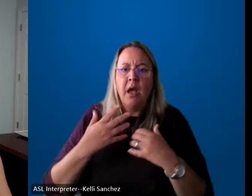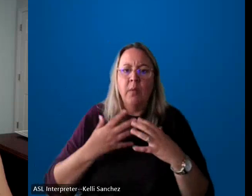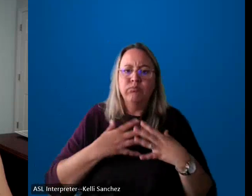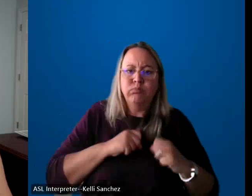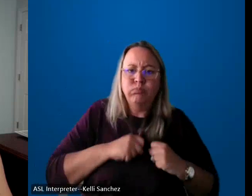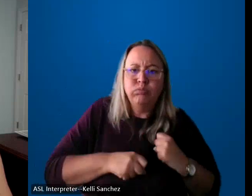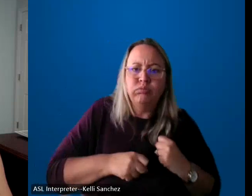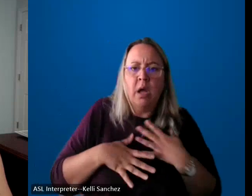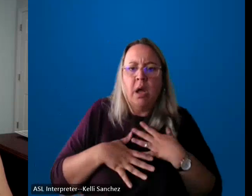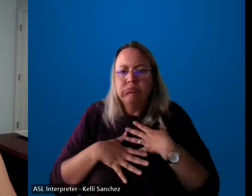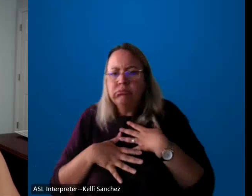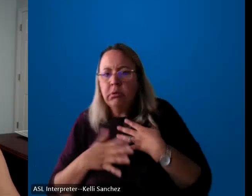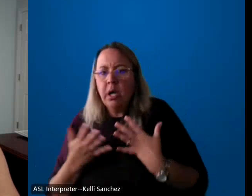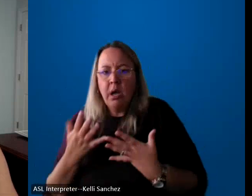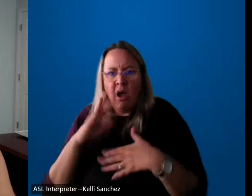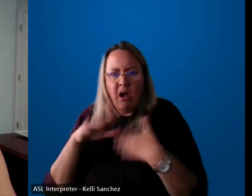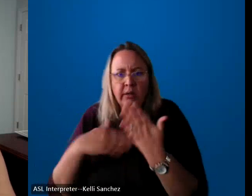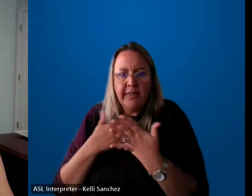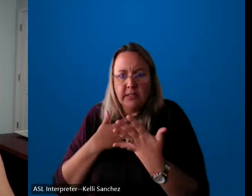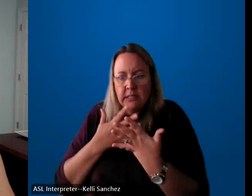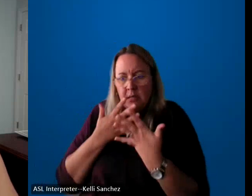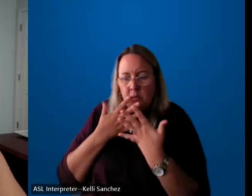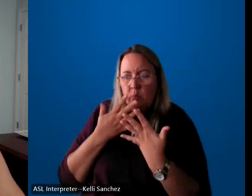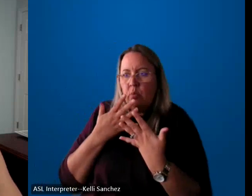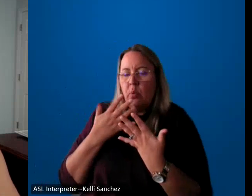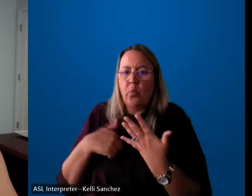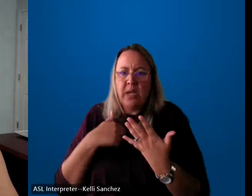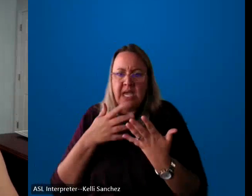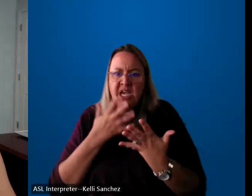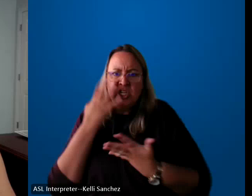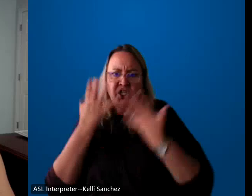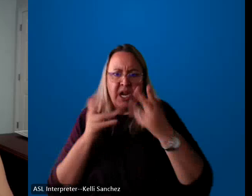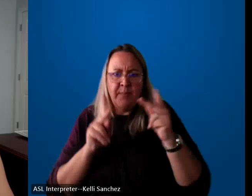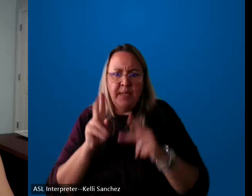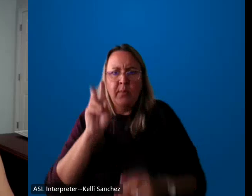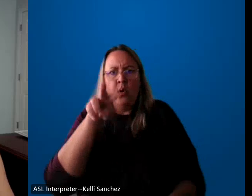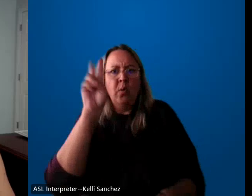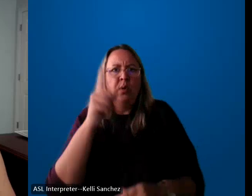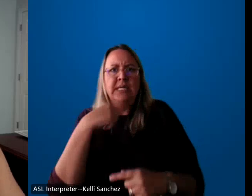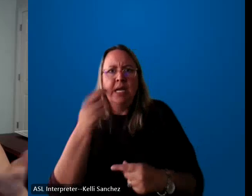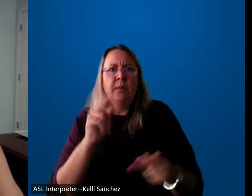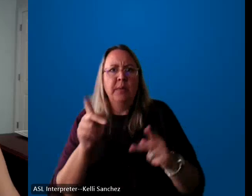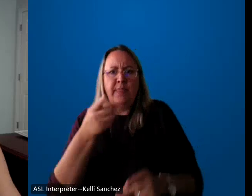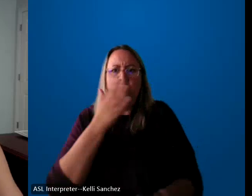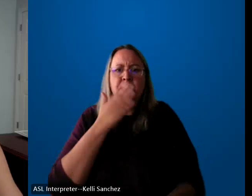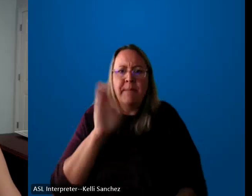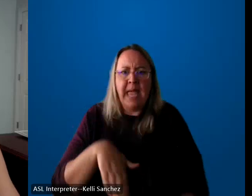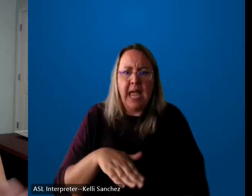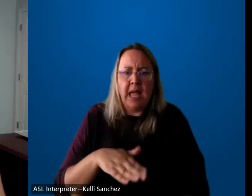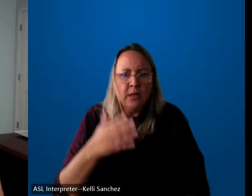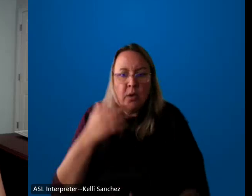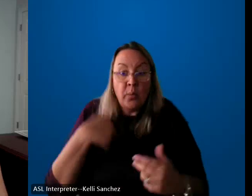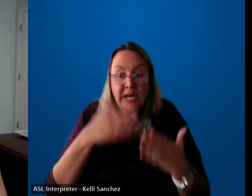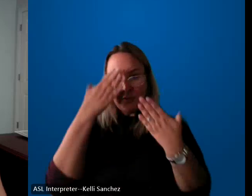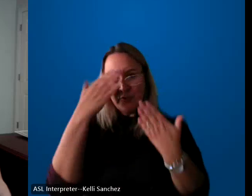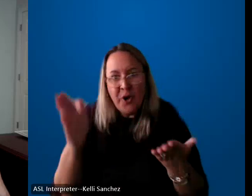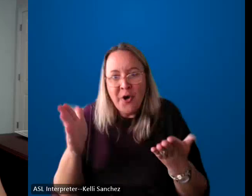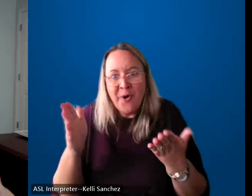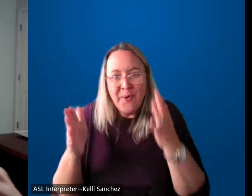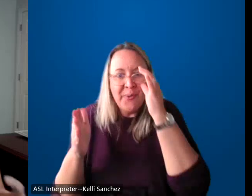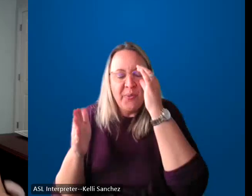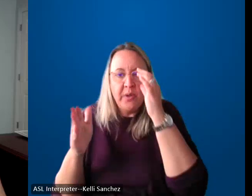right? Because we shame people and tell them that they're bad, because we just don't know any better. So